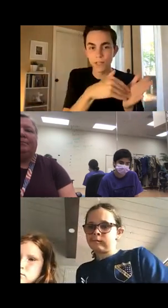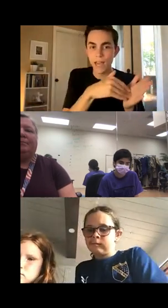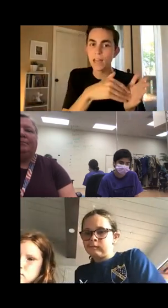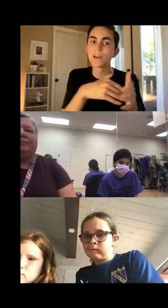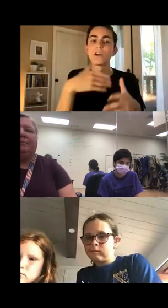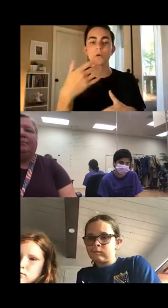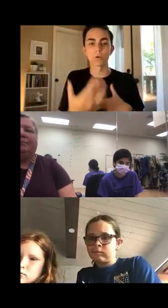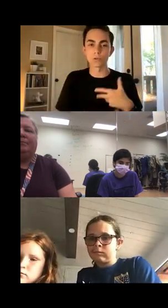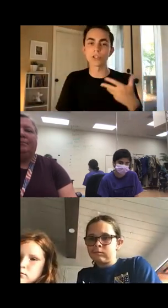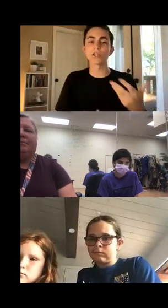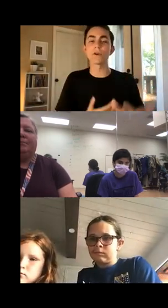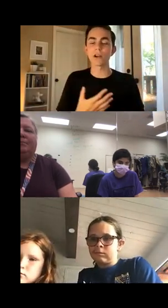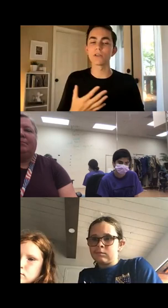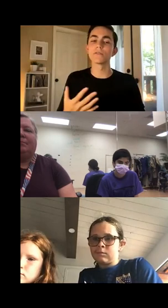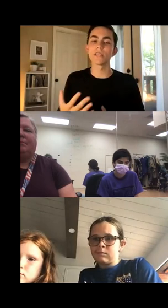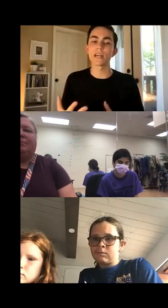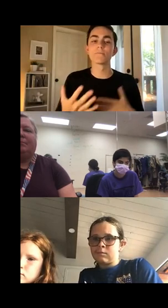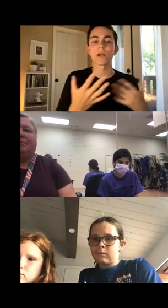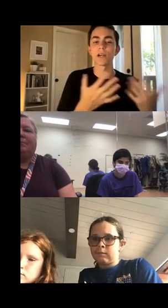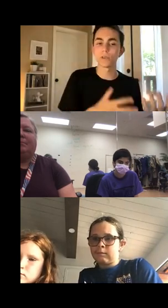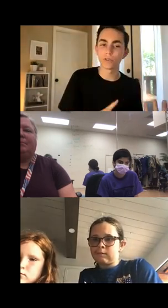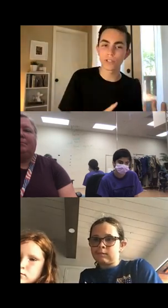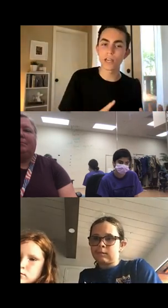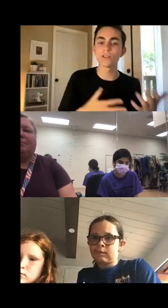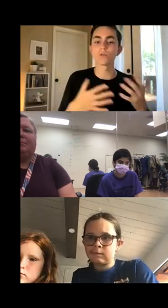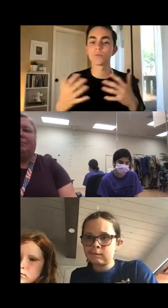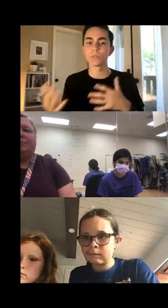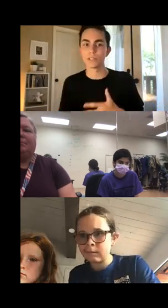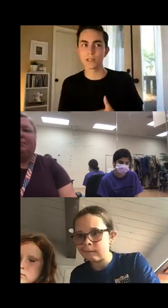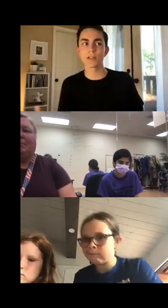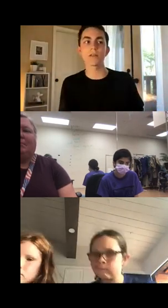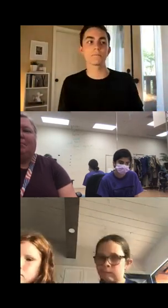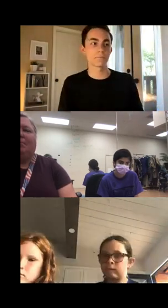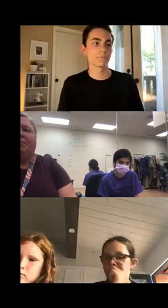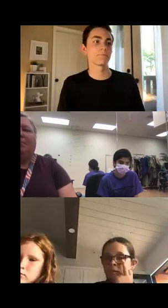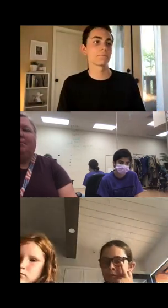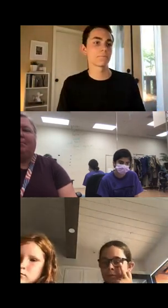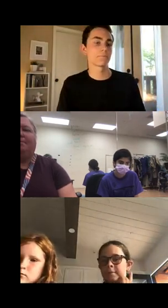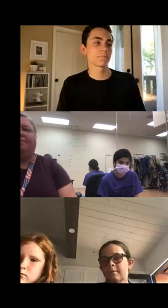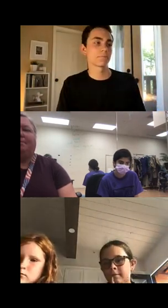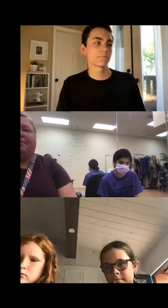clarification again, or we'll talk about how to say, I don't understand, or please sign again.